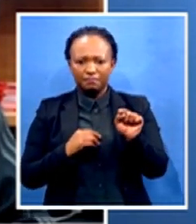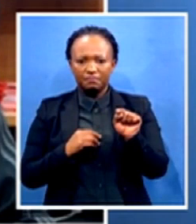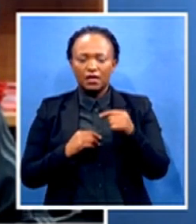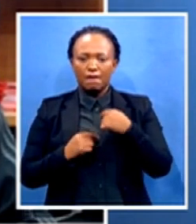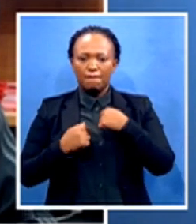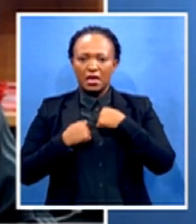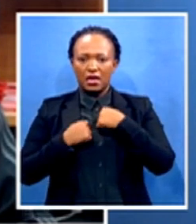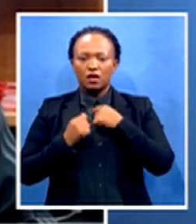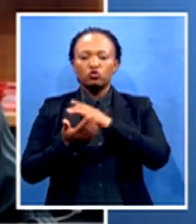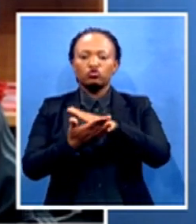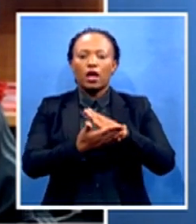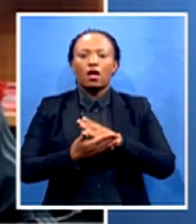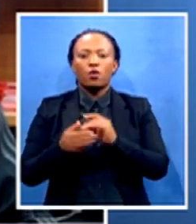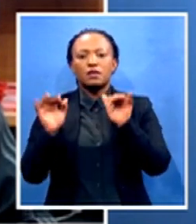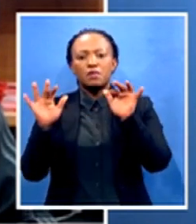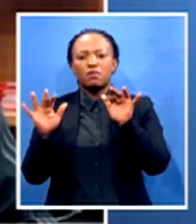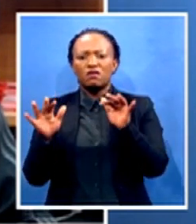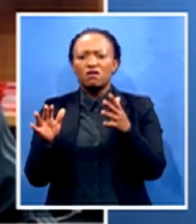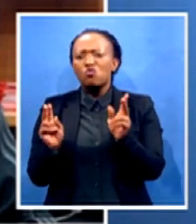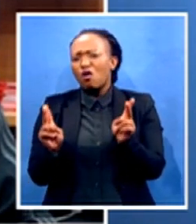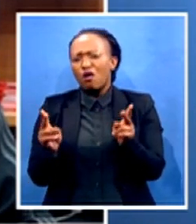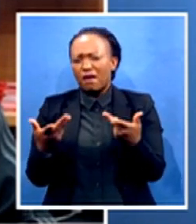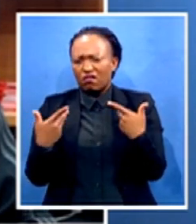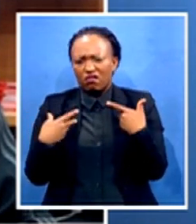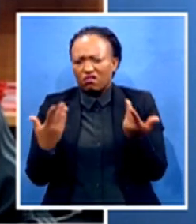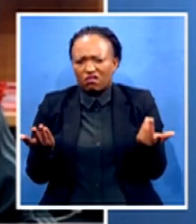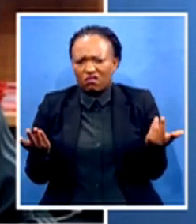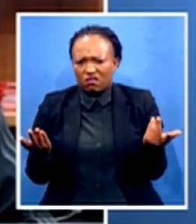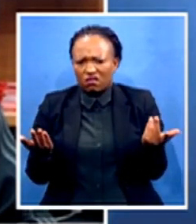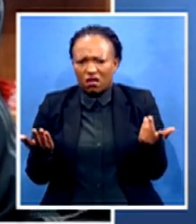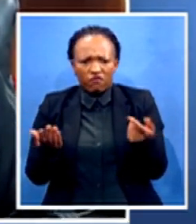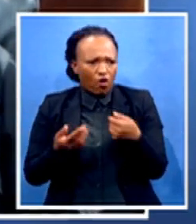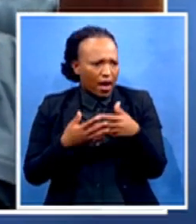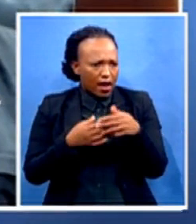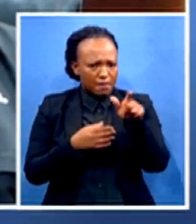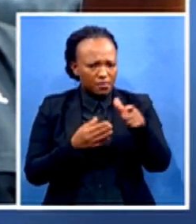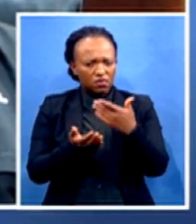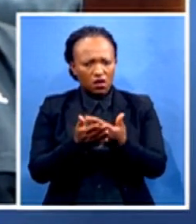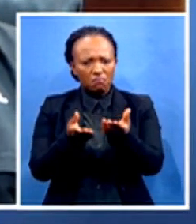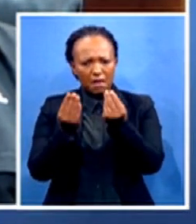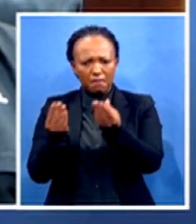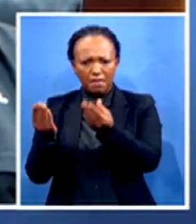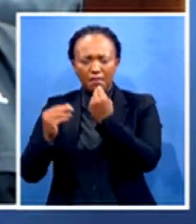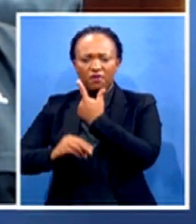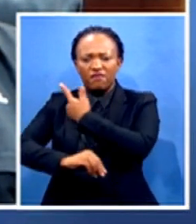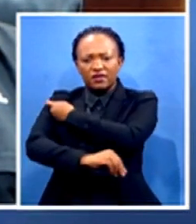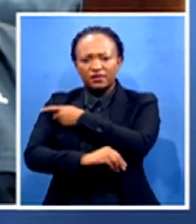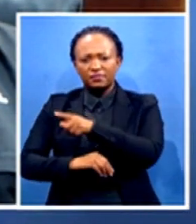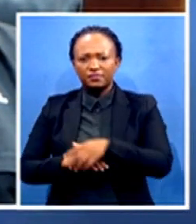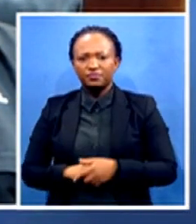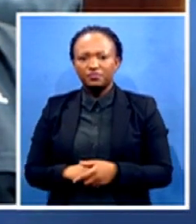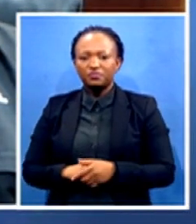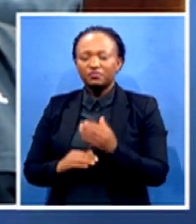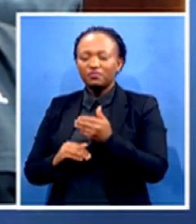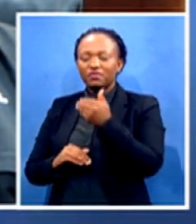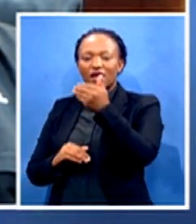is normal, can be done by everybody. It's a statement after taking your vaccination. By the way, let's ask you,